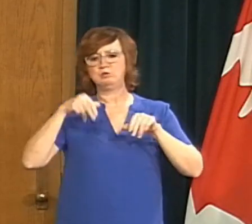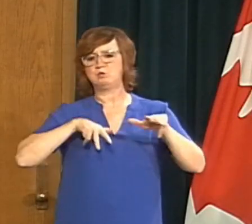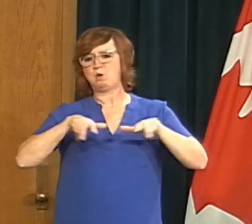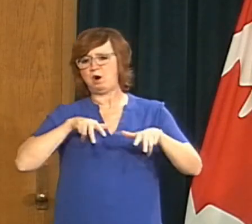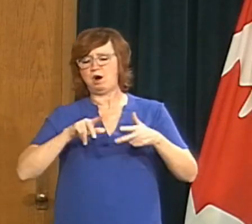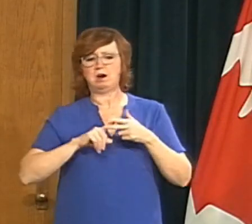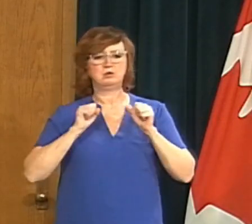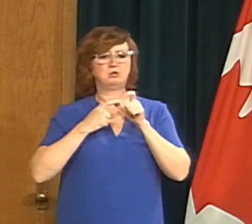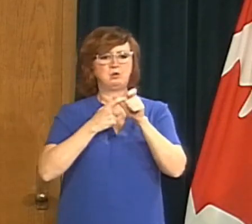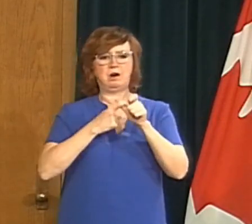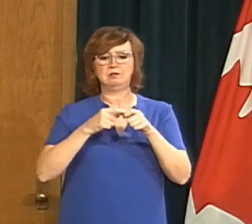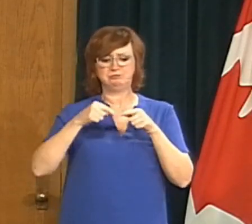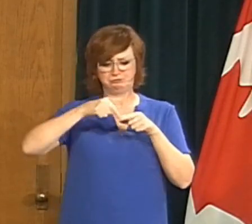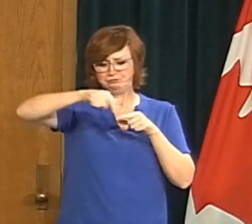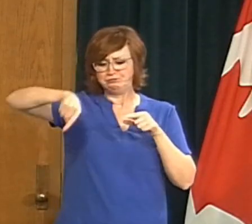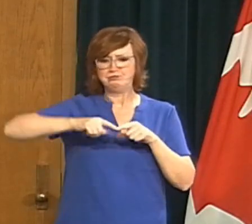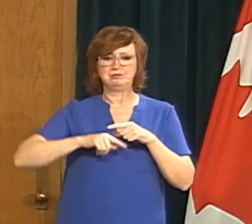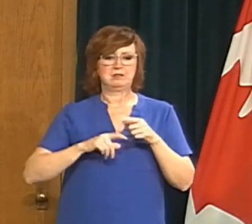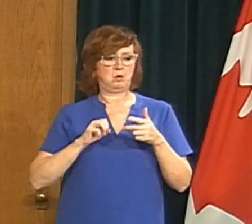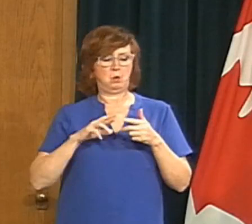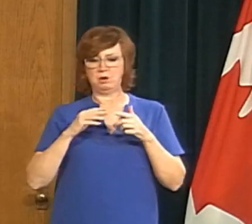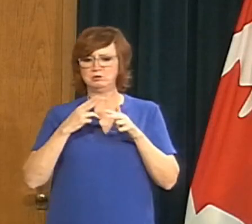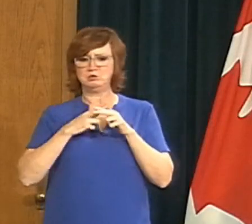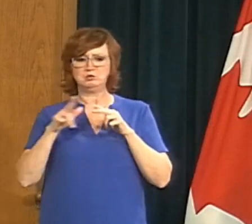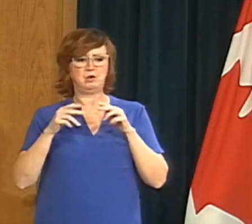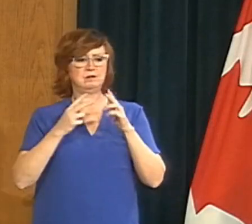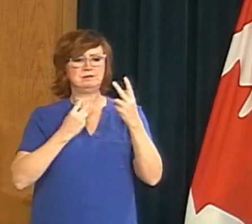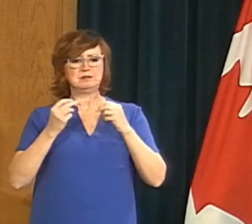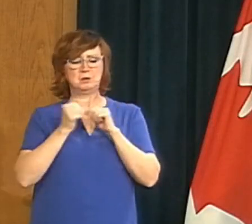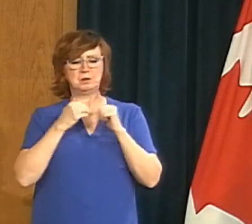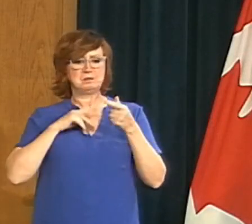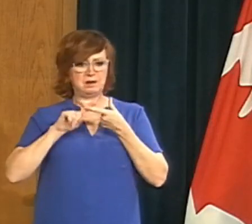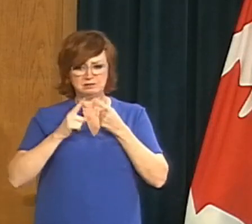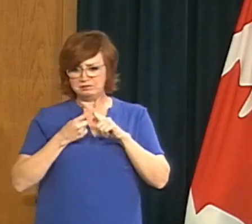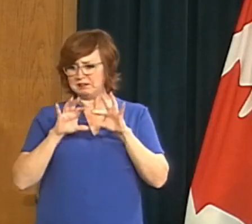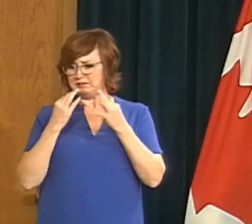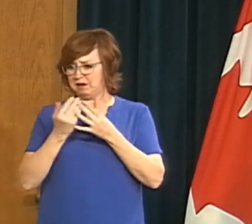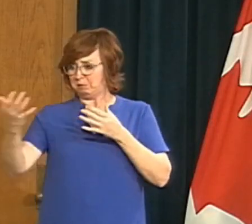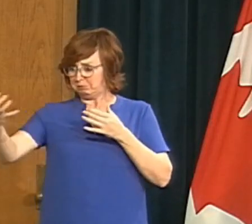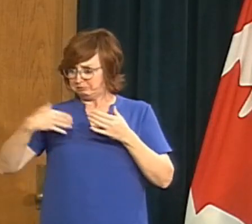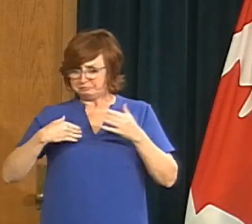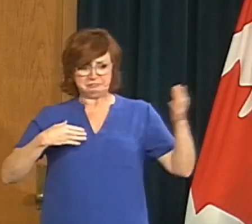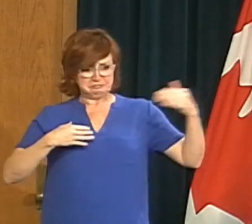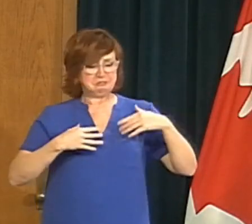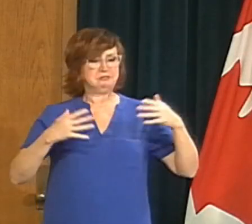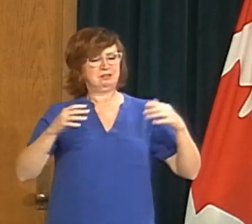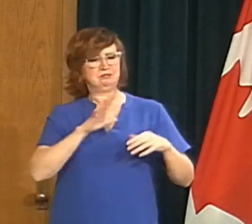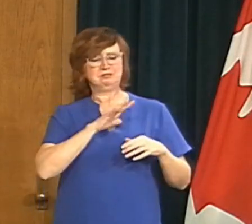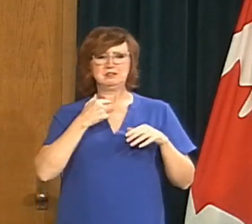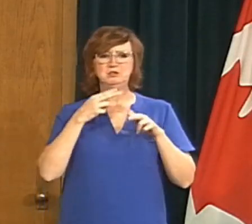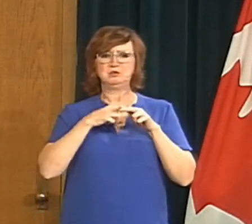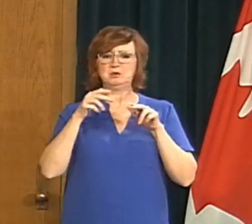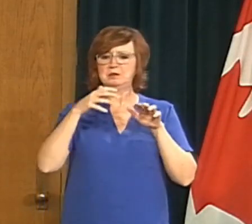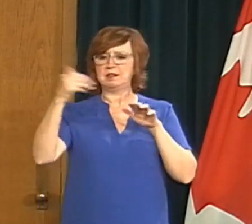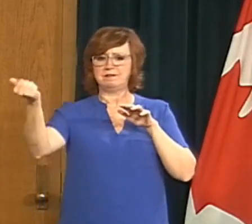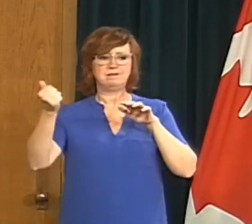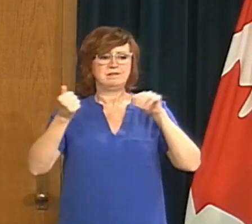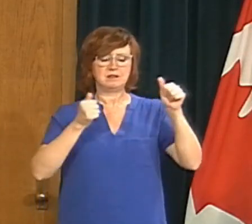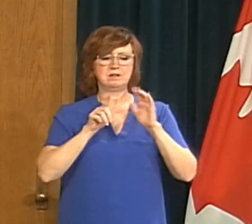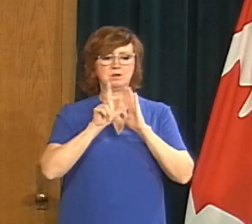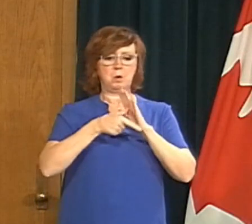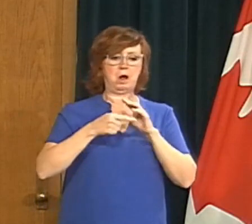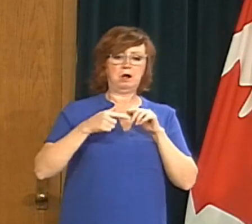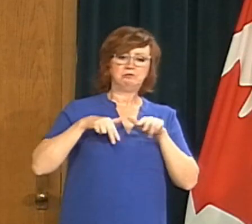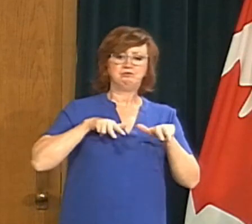on a limited basis to visit with a small group of family or friends. We can leave our house as long as we continue to do